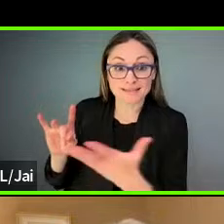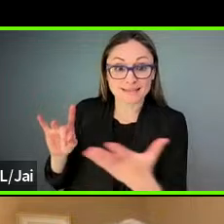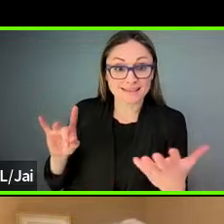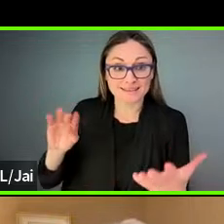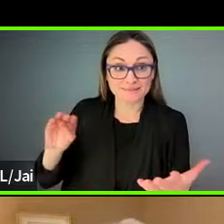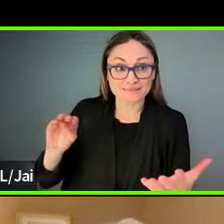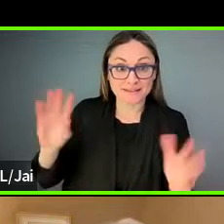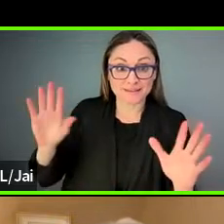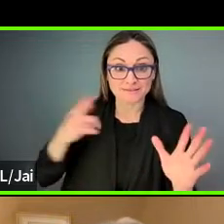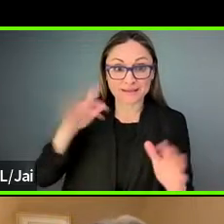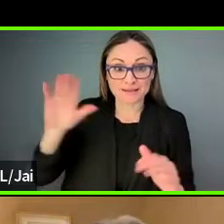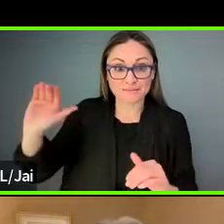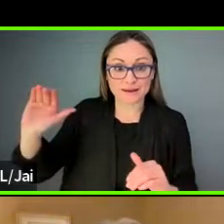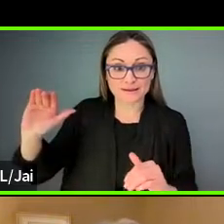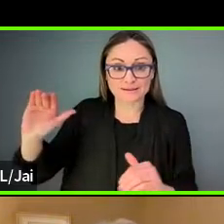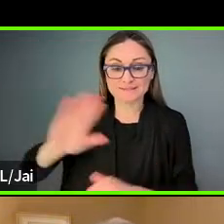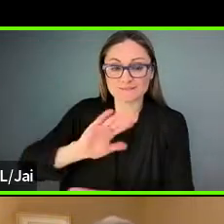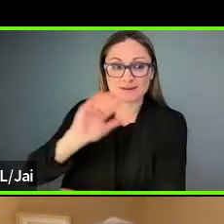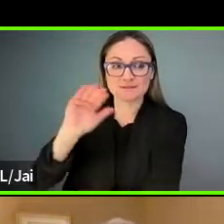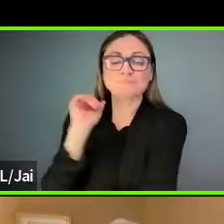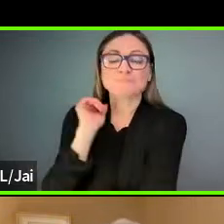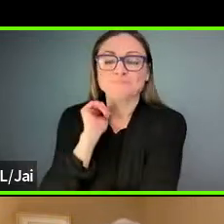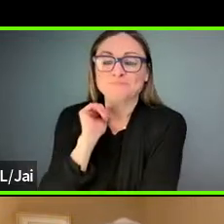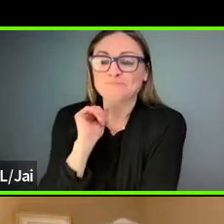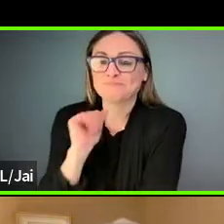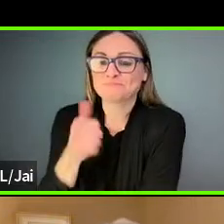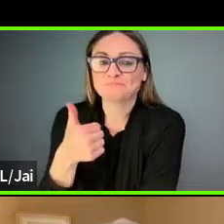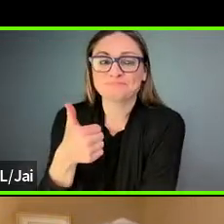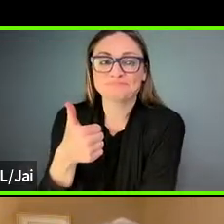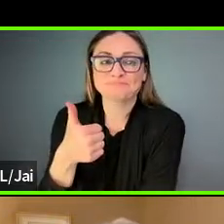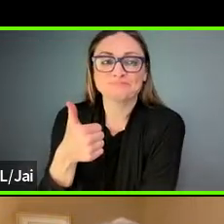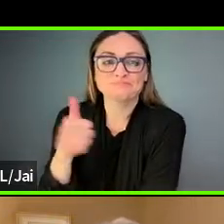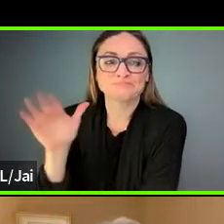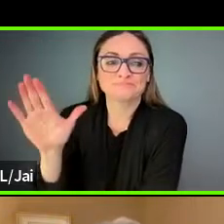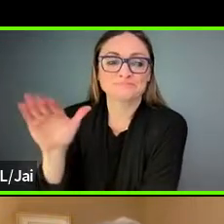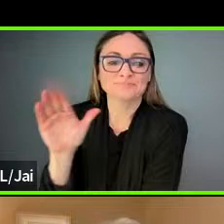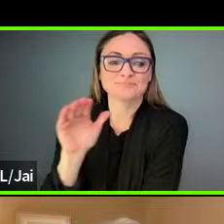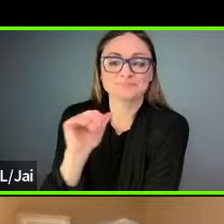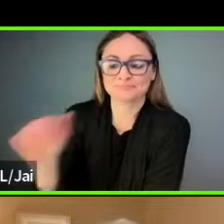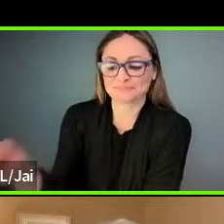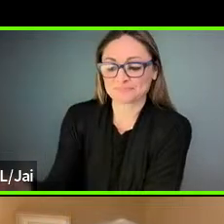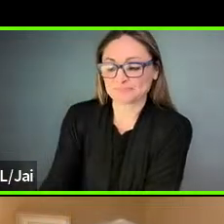or are you just saying bye? Okay, thank you. Thank you for being here.